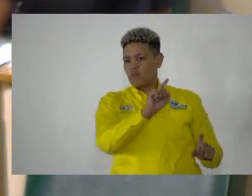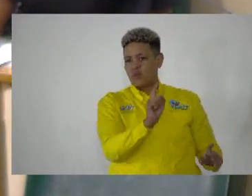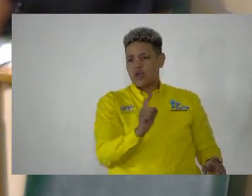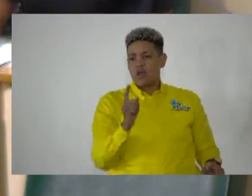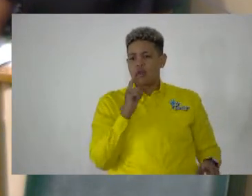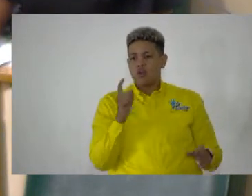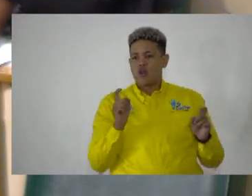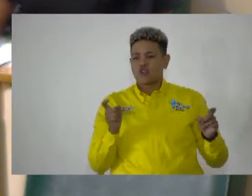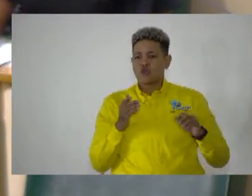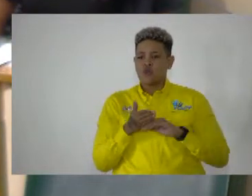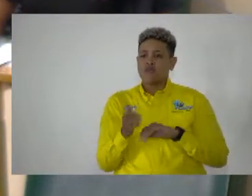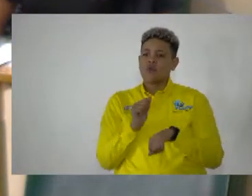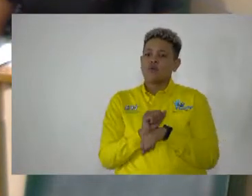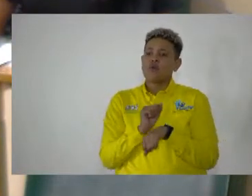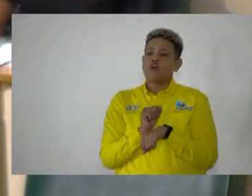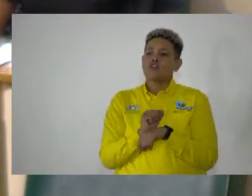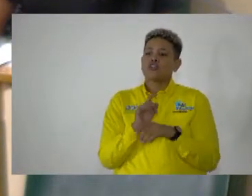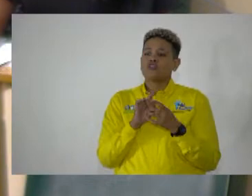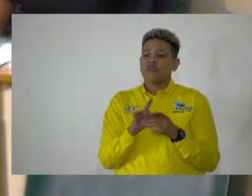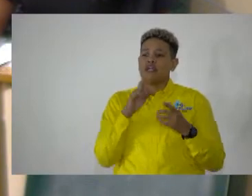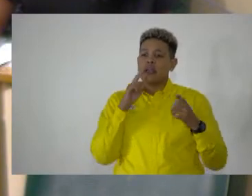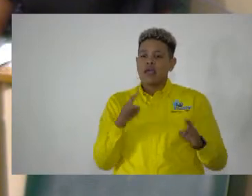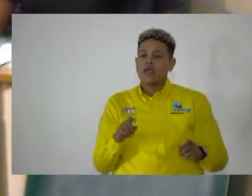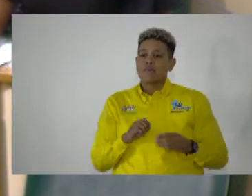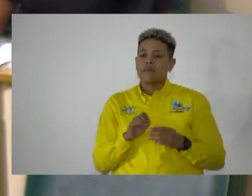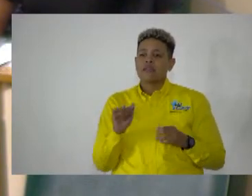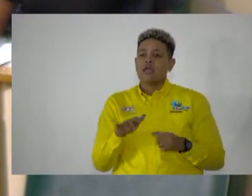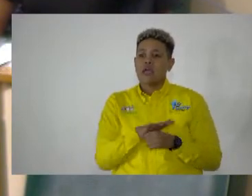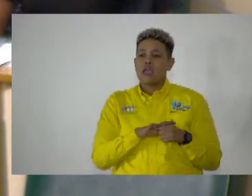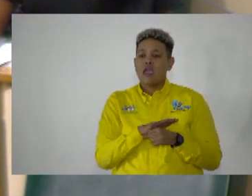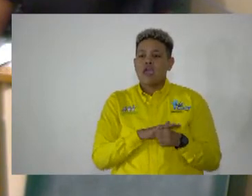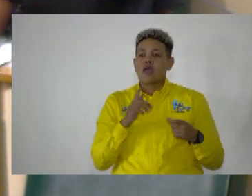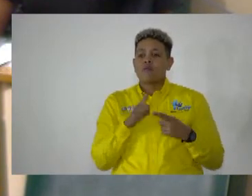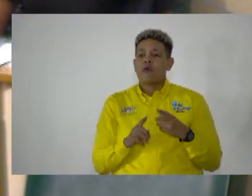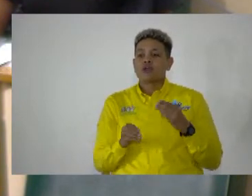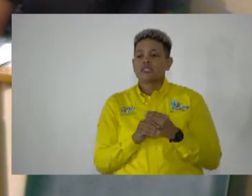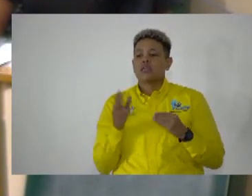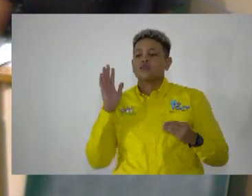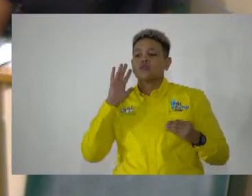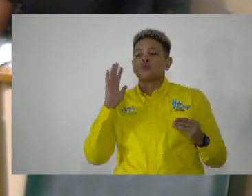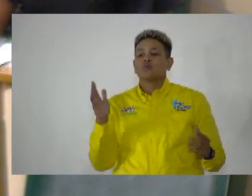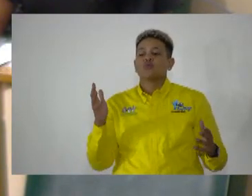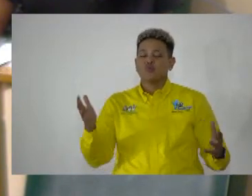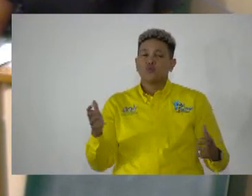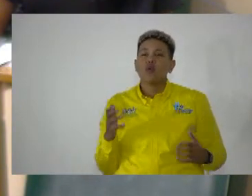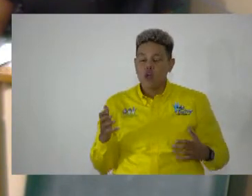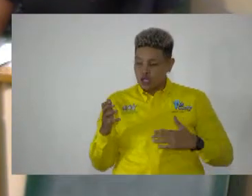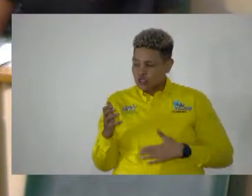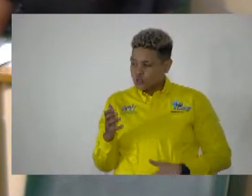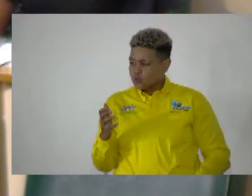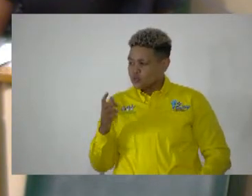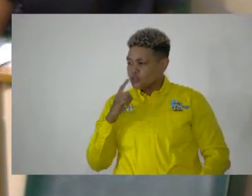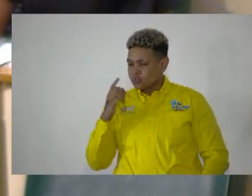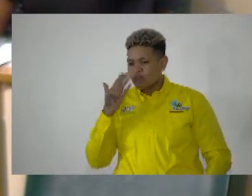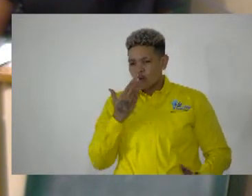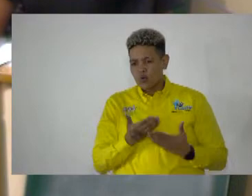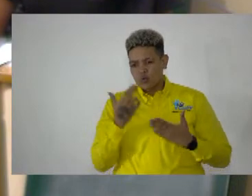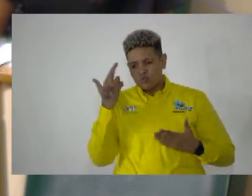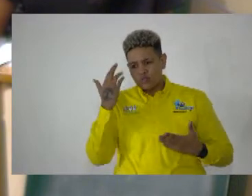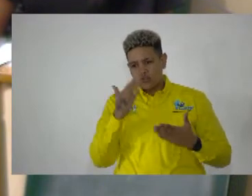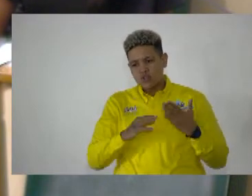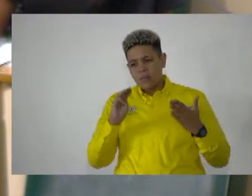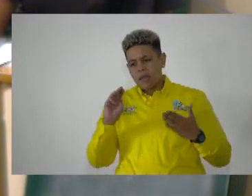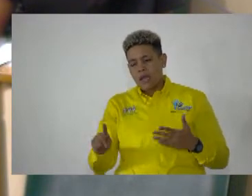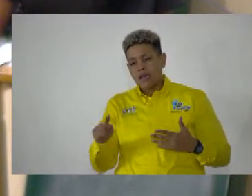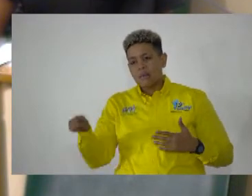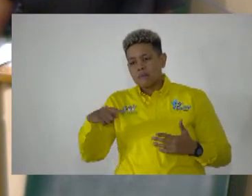the works that is happening in their area. And they would want to, and for good reason, some